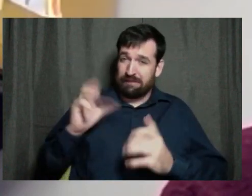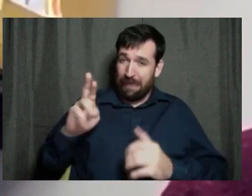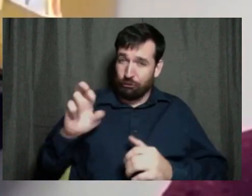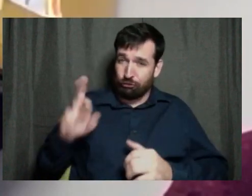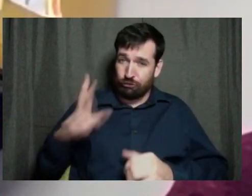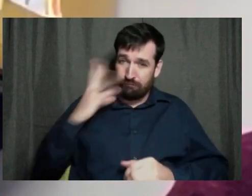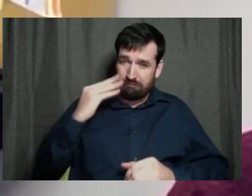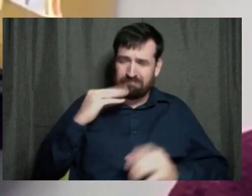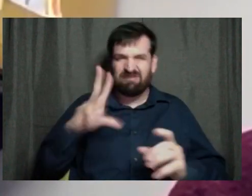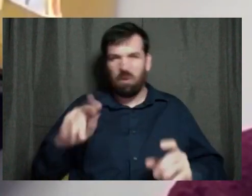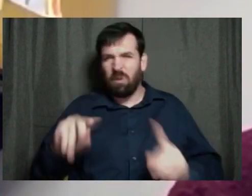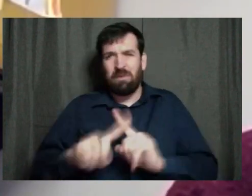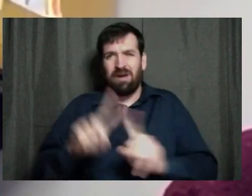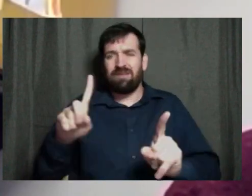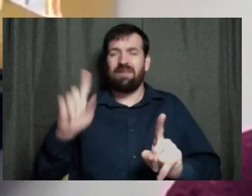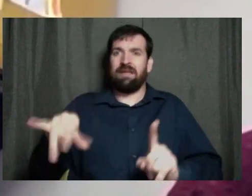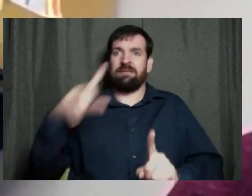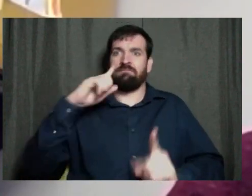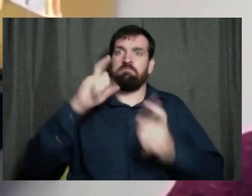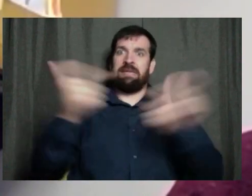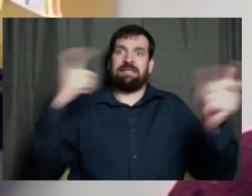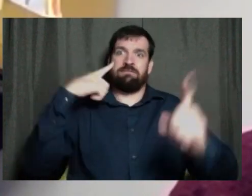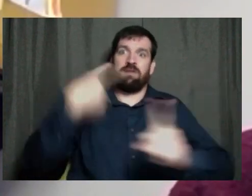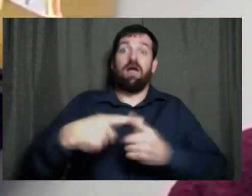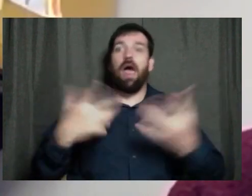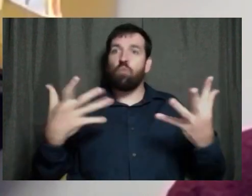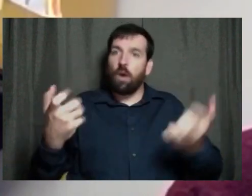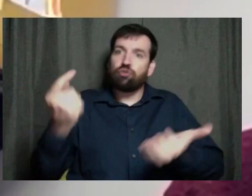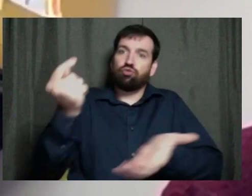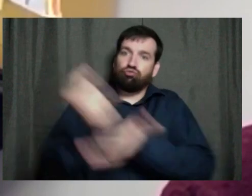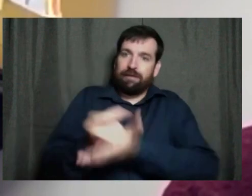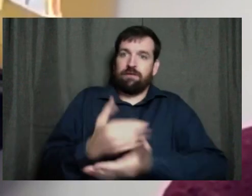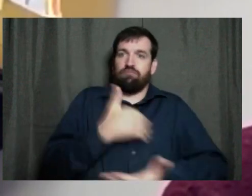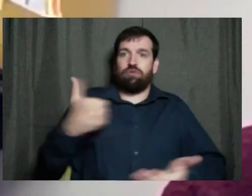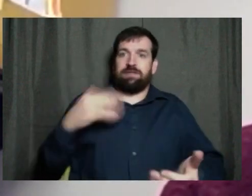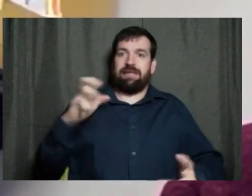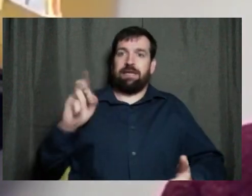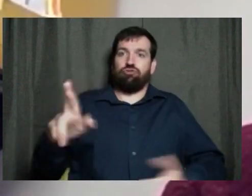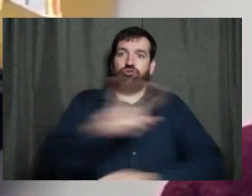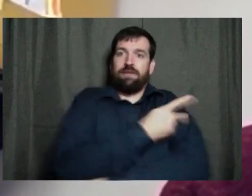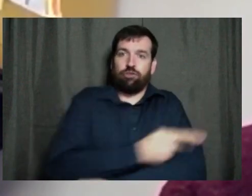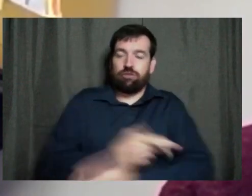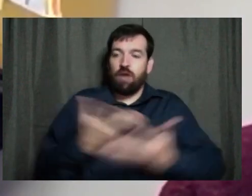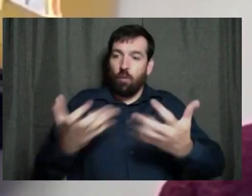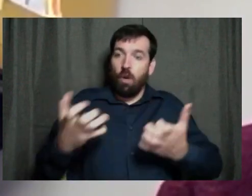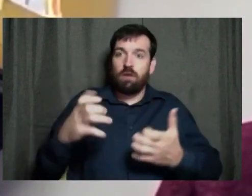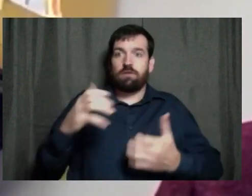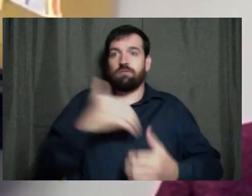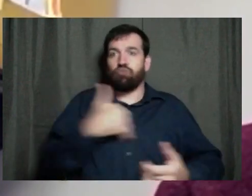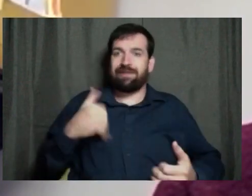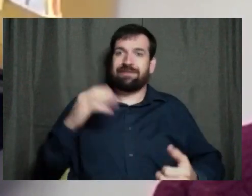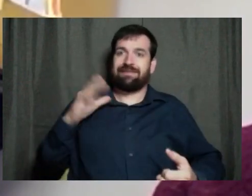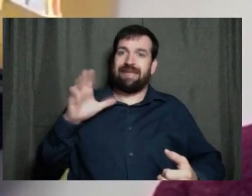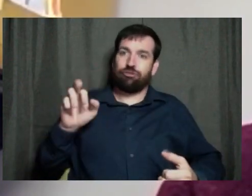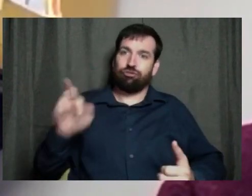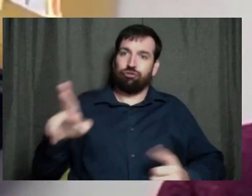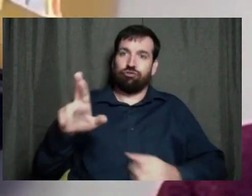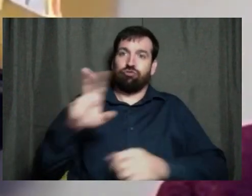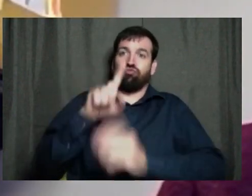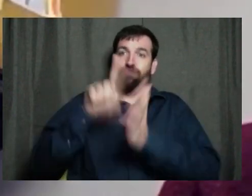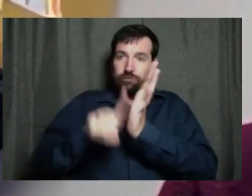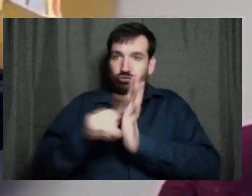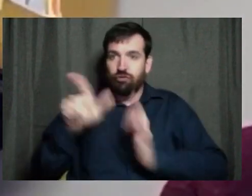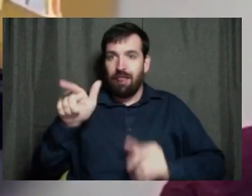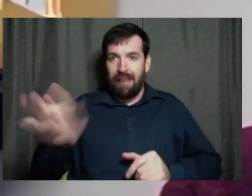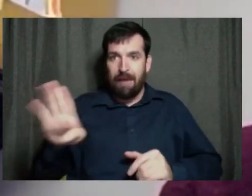silver lining for me is I want to treat breast cancer patients in the future. I want to have a breast cancer research lab, and now I have